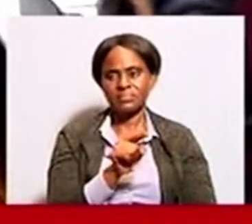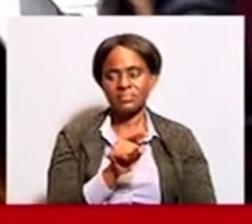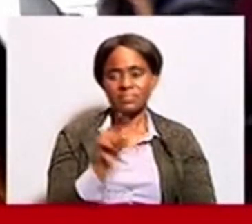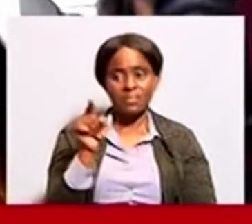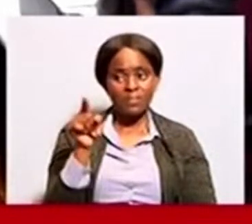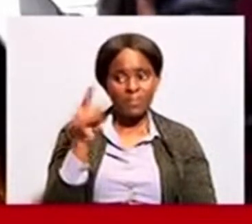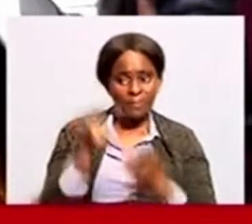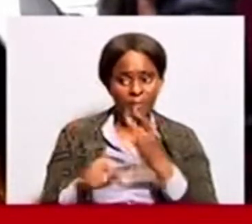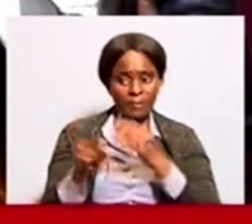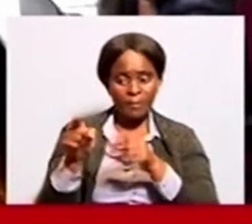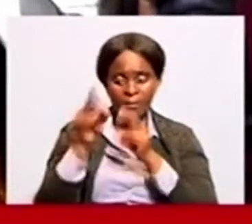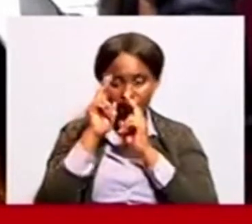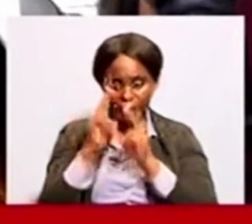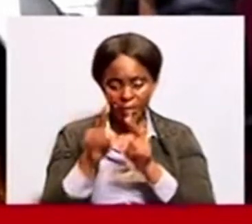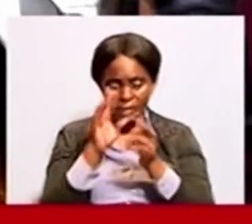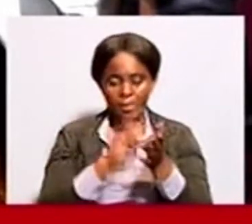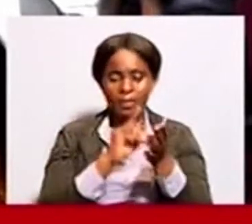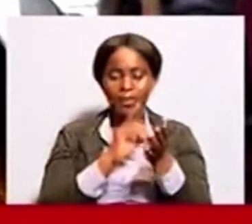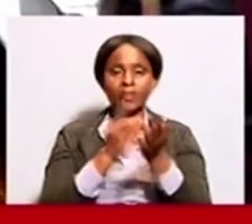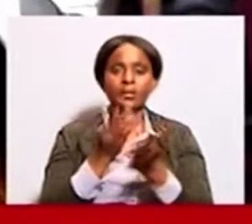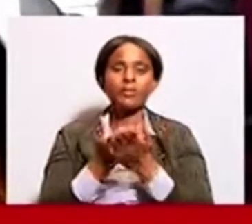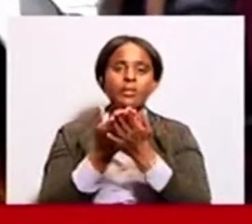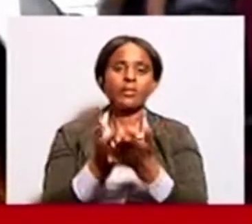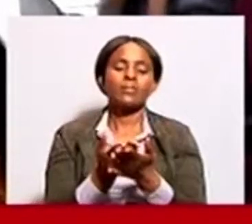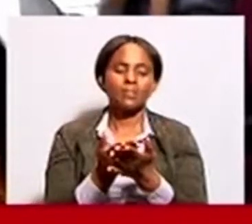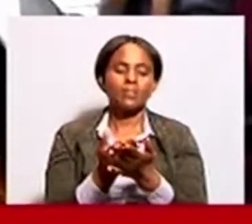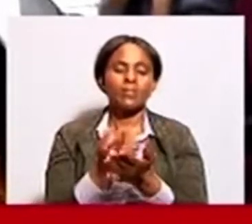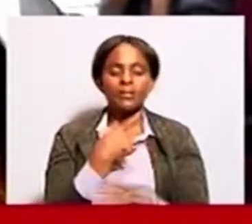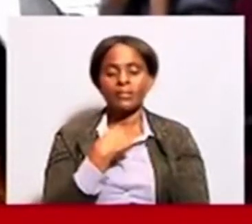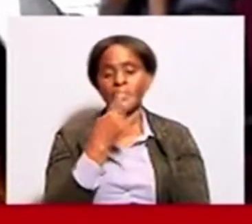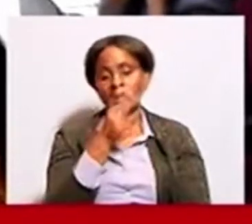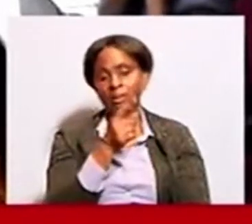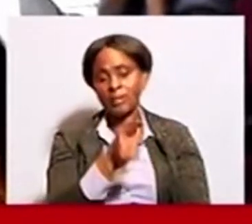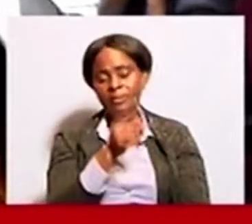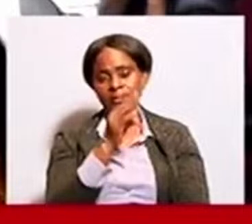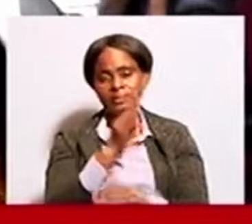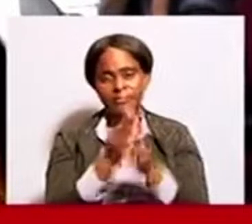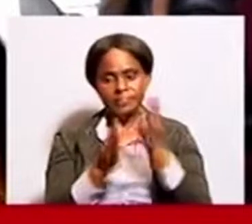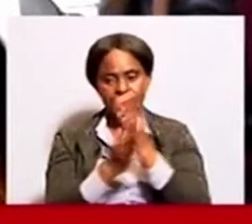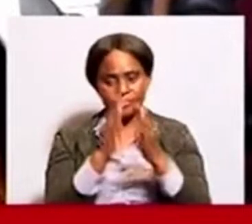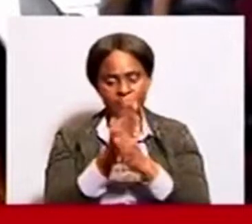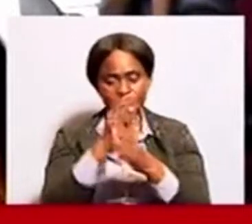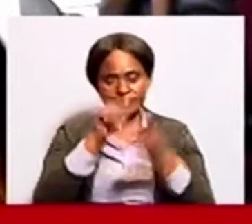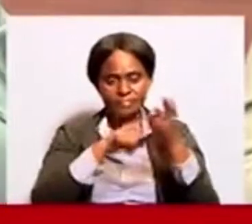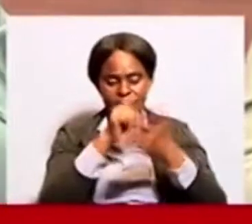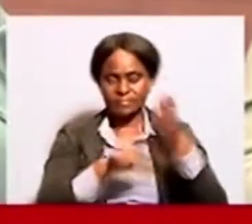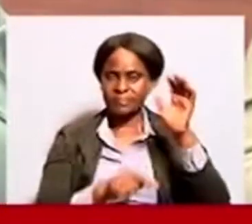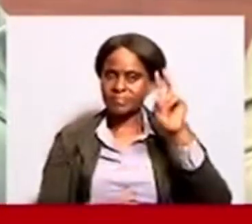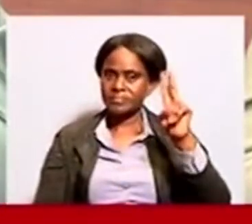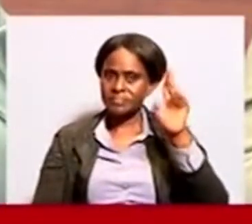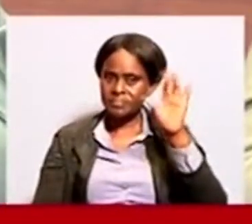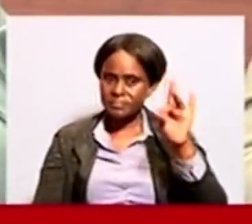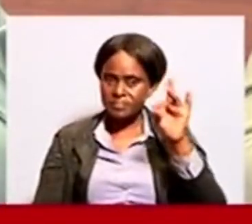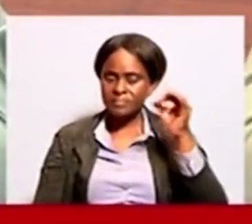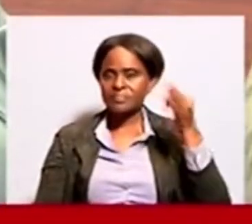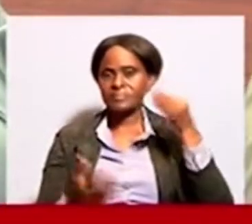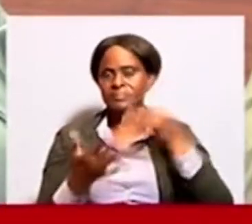the Honorable Doctor submitted, I note that this contract was terminated on the 28th of